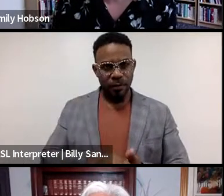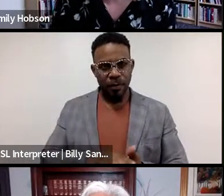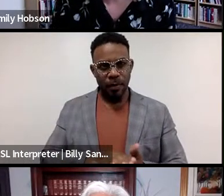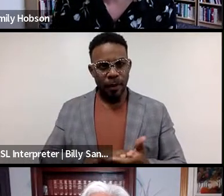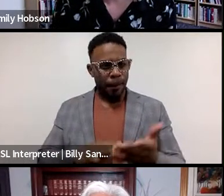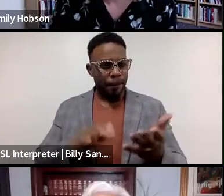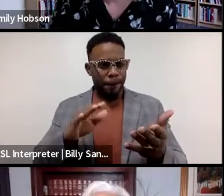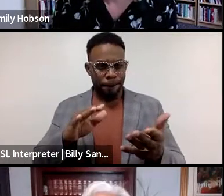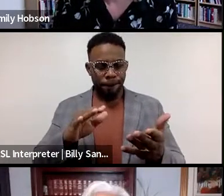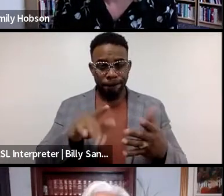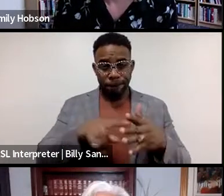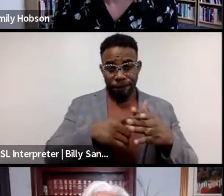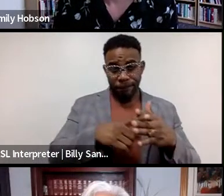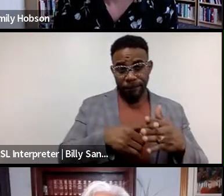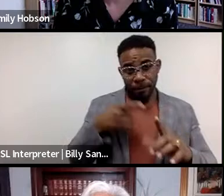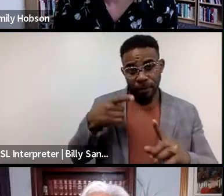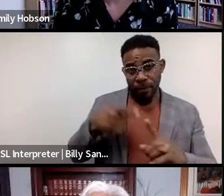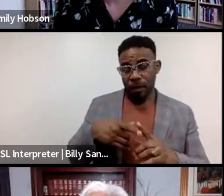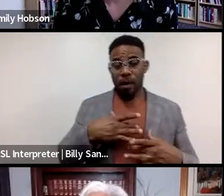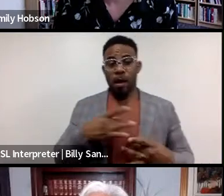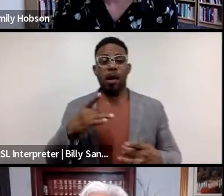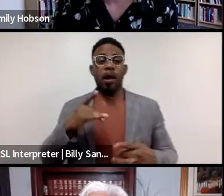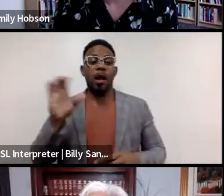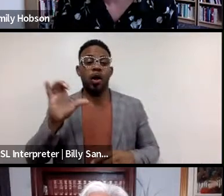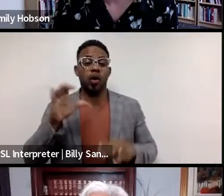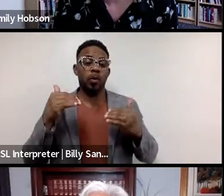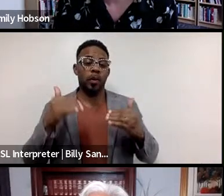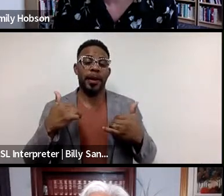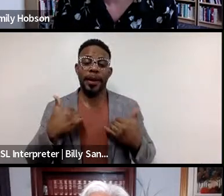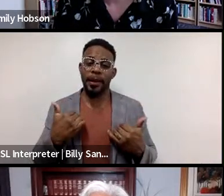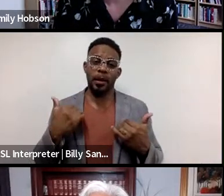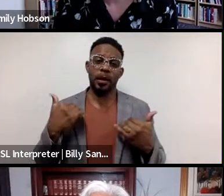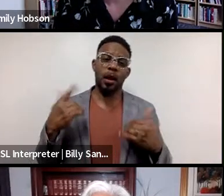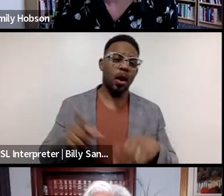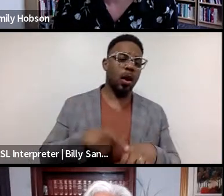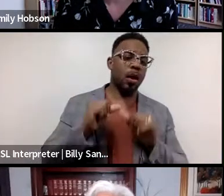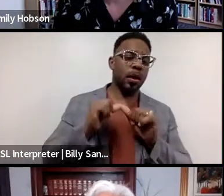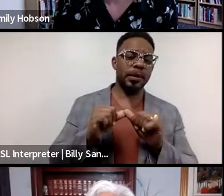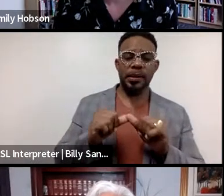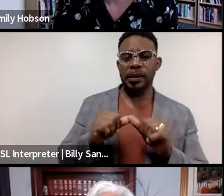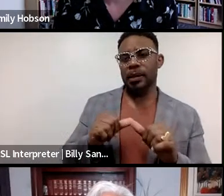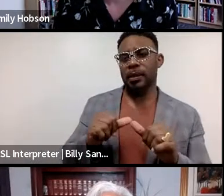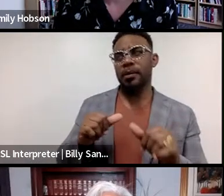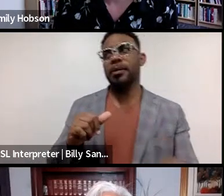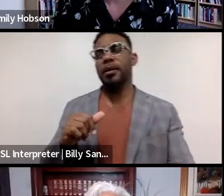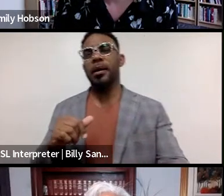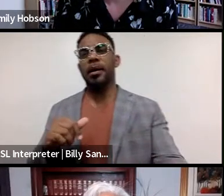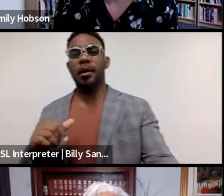So on racial matters, I argue that the conservative movement had a longstanding